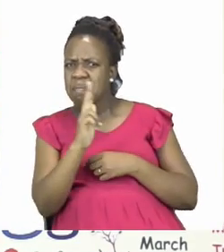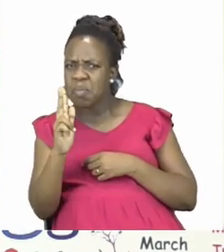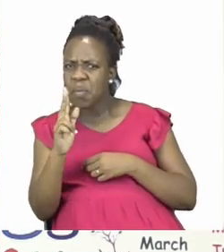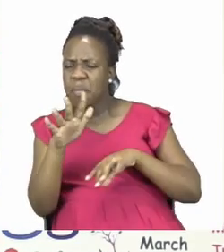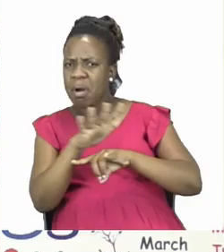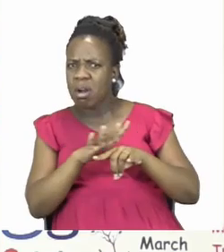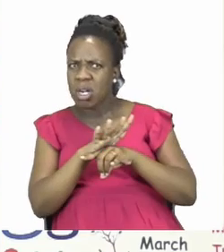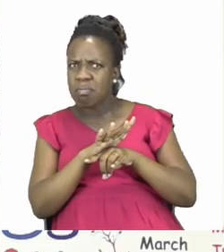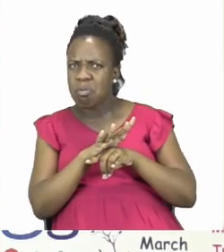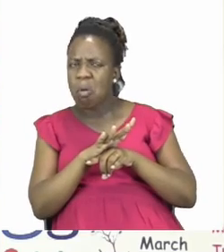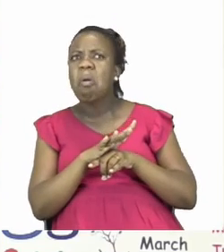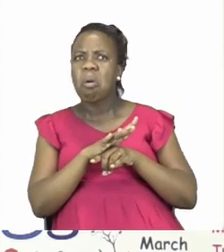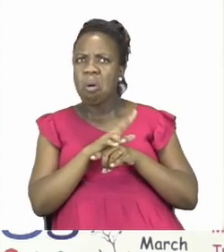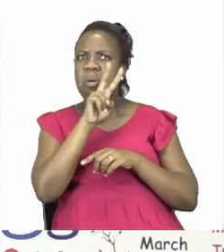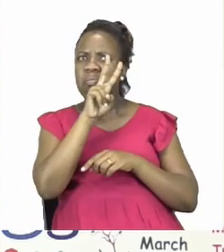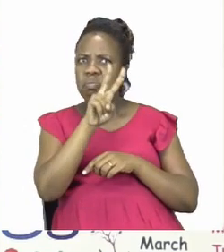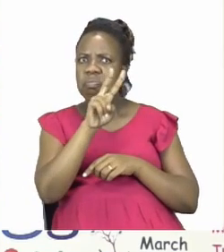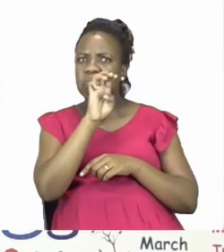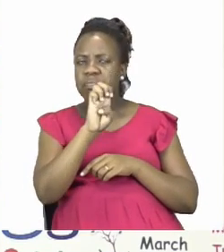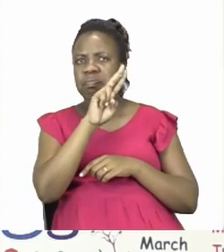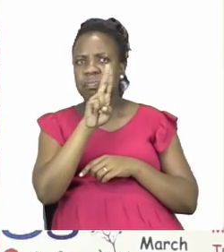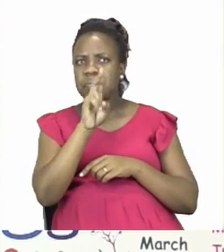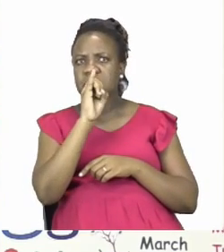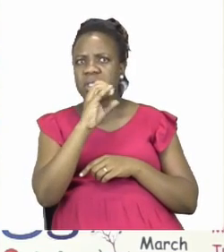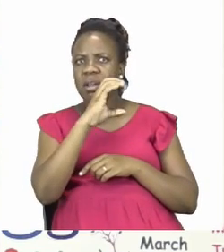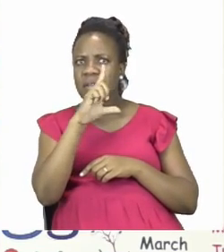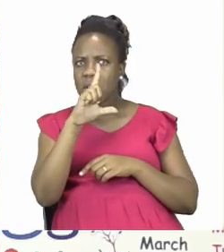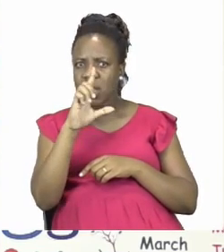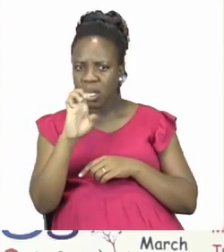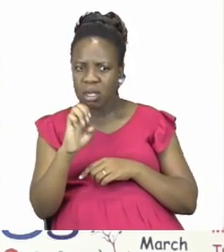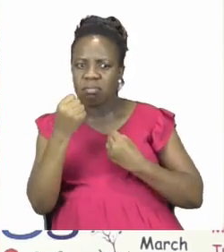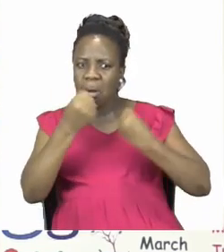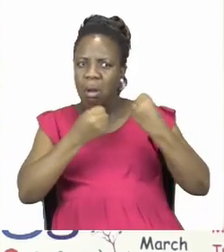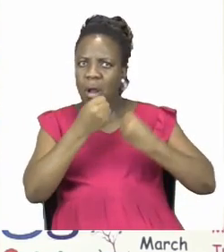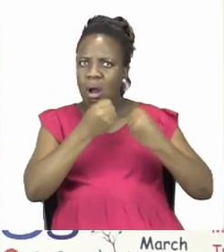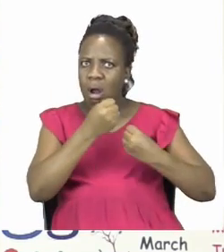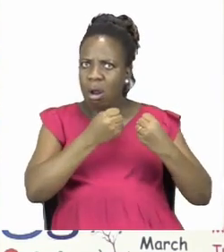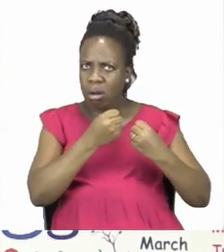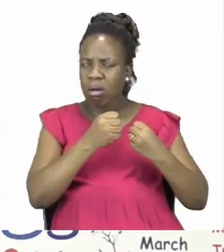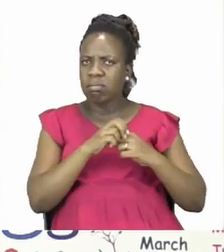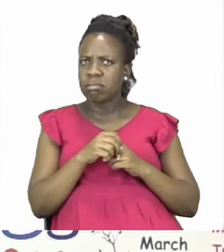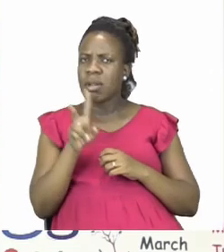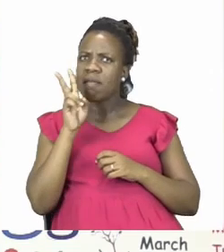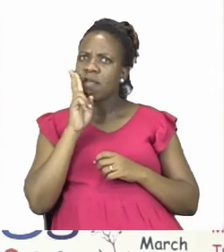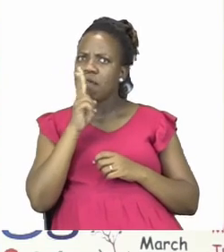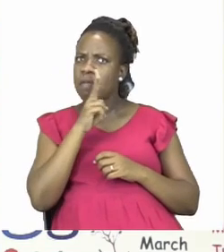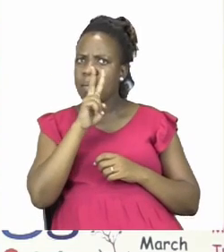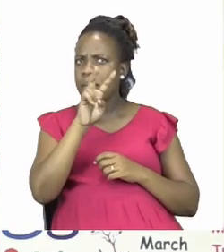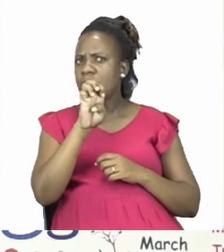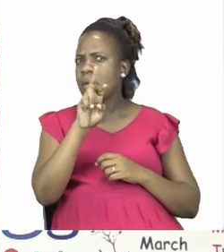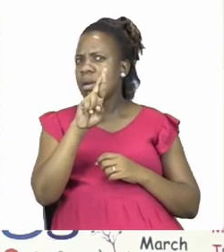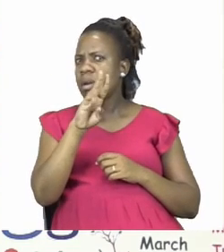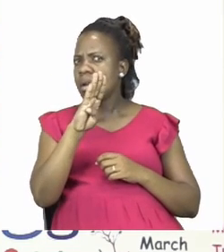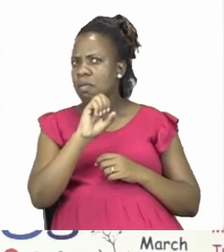is something. It's a name of something. It's a vehicle. Then we have our verbs. Remember, verbs